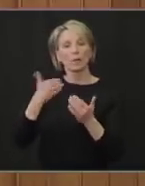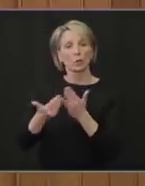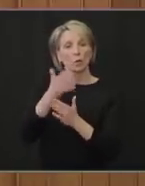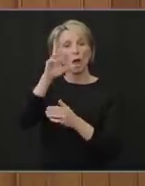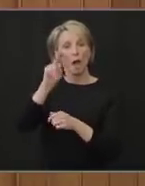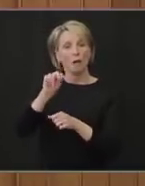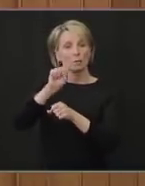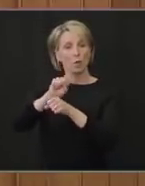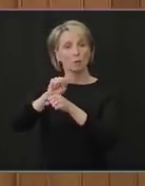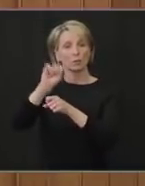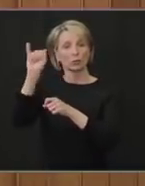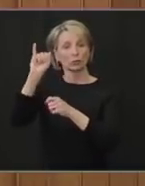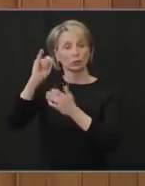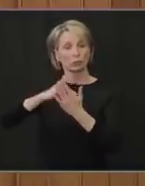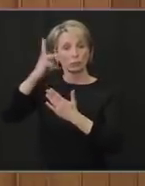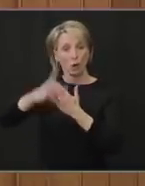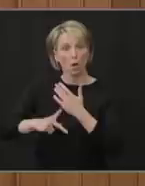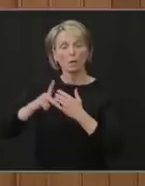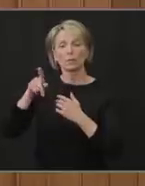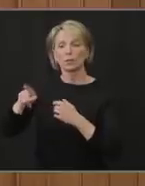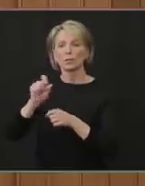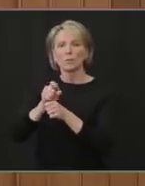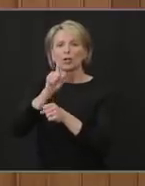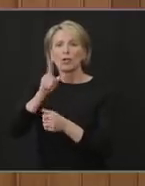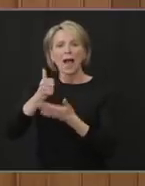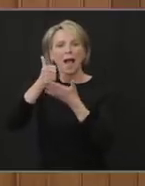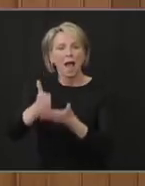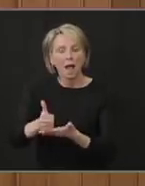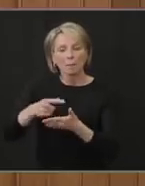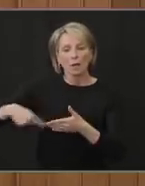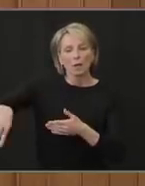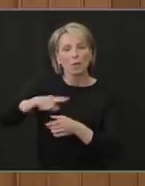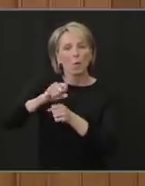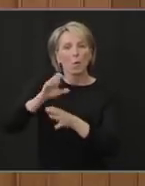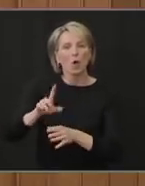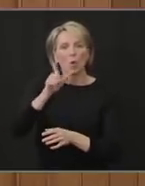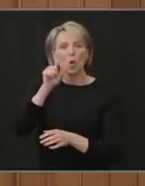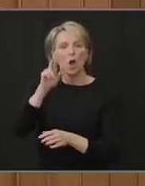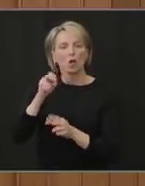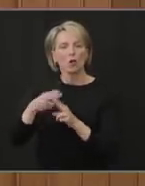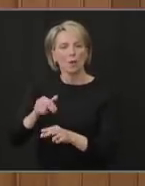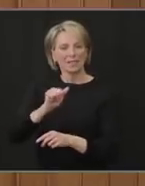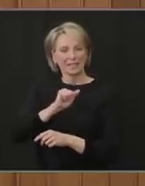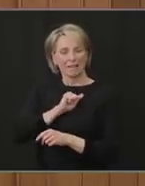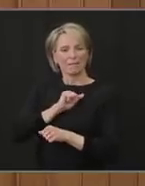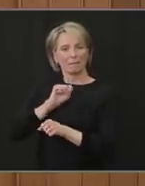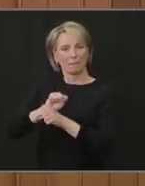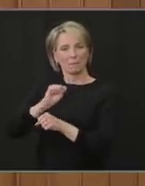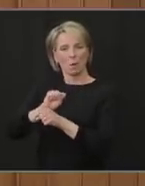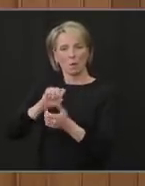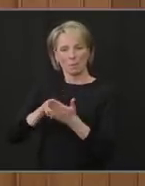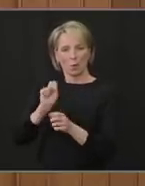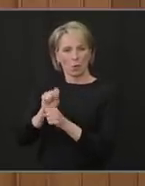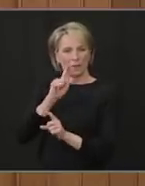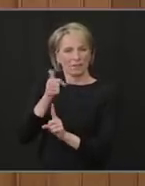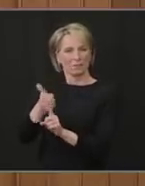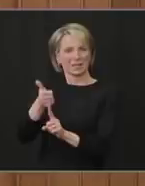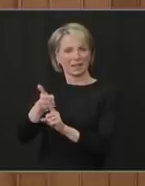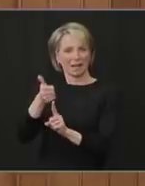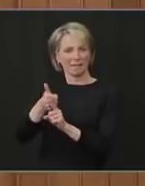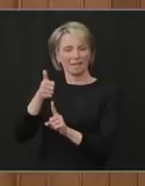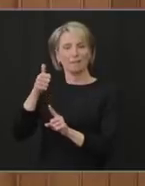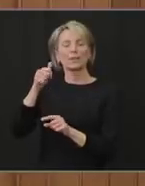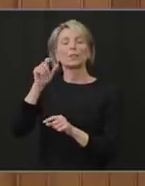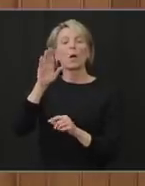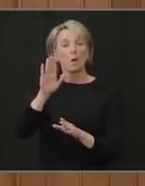sure that it takes care of as many self-employed workers and gig economy workers as we can. And so if you